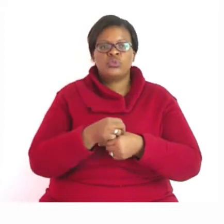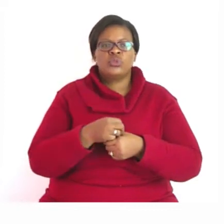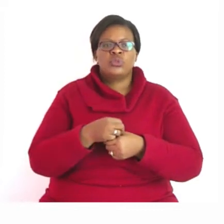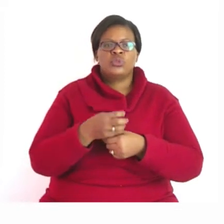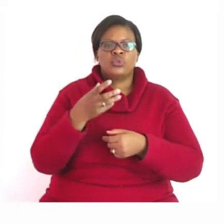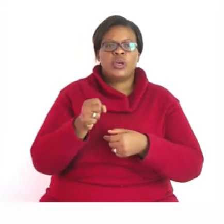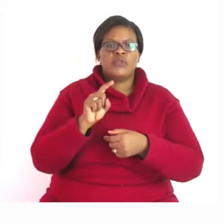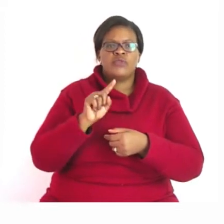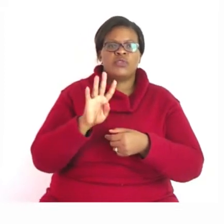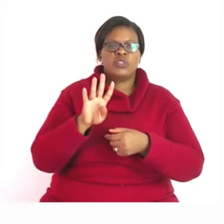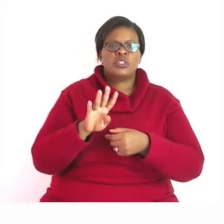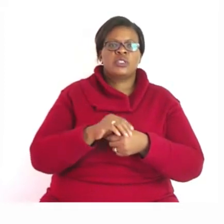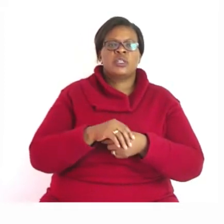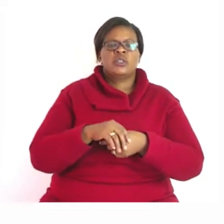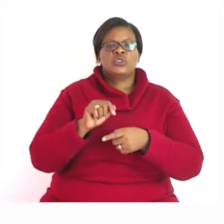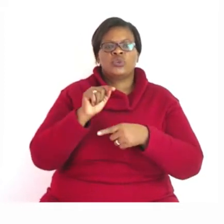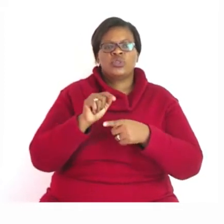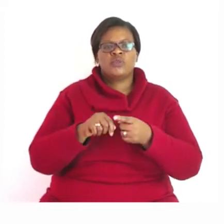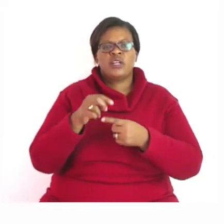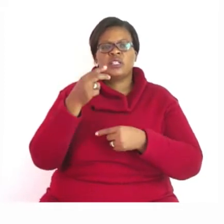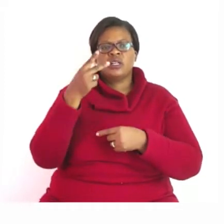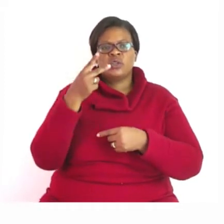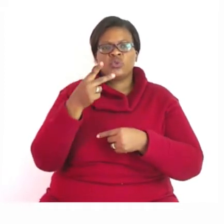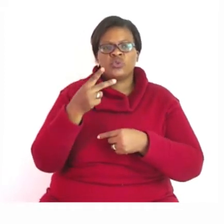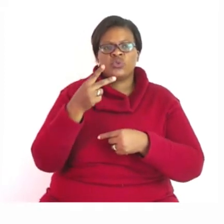use 2 times 7 to get that 14.